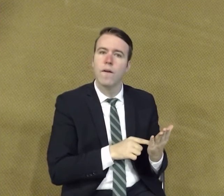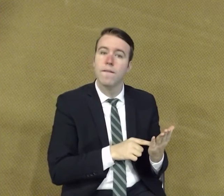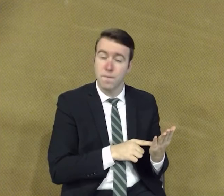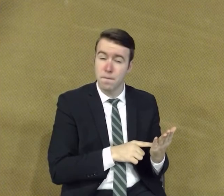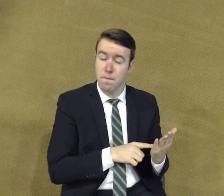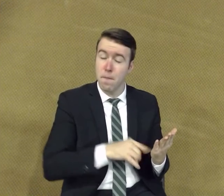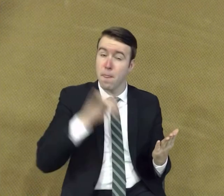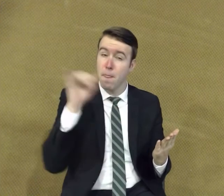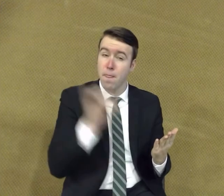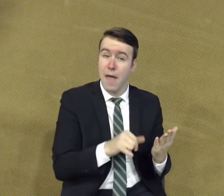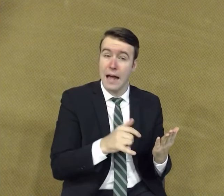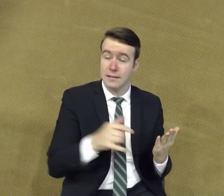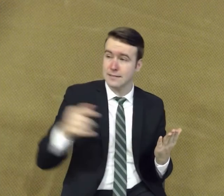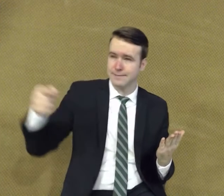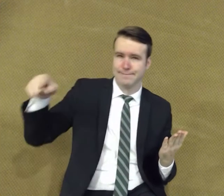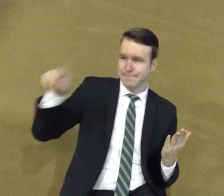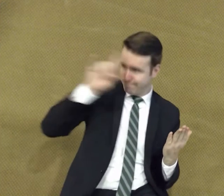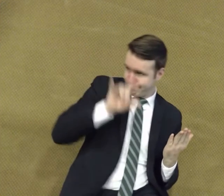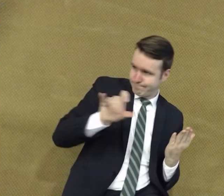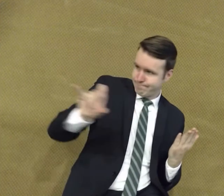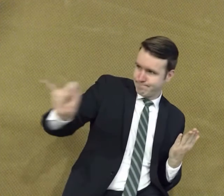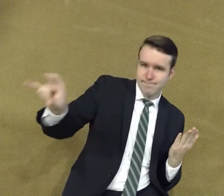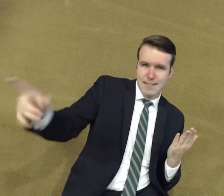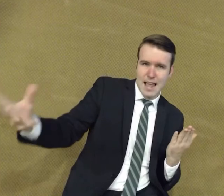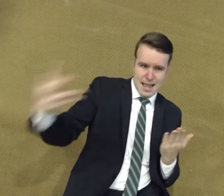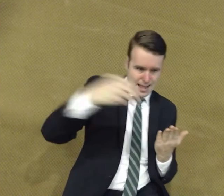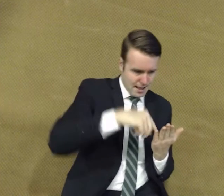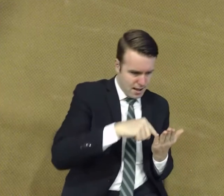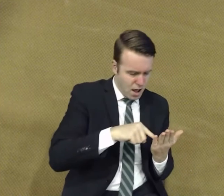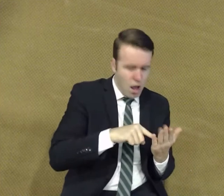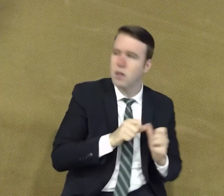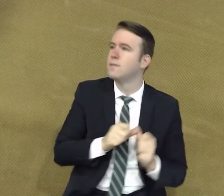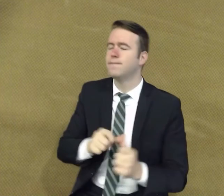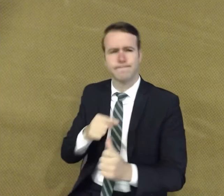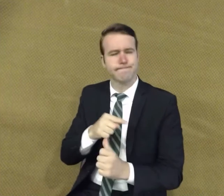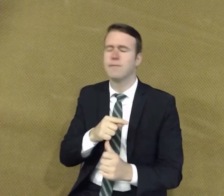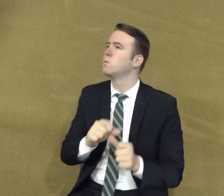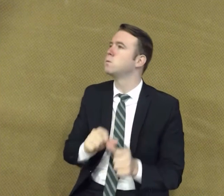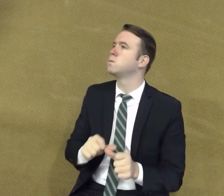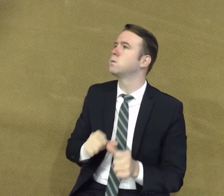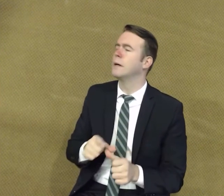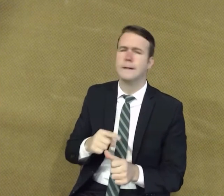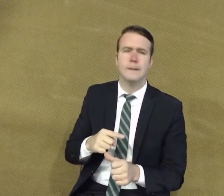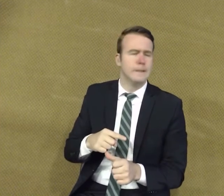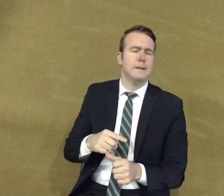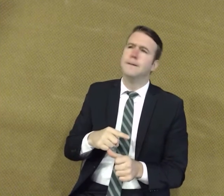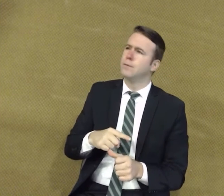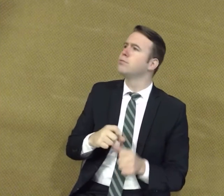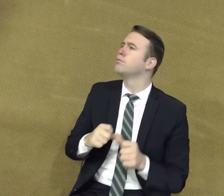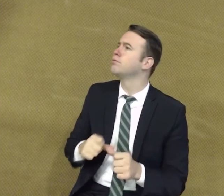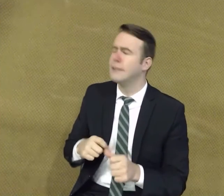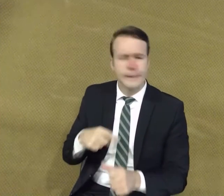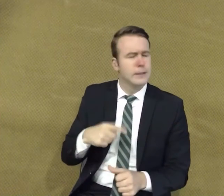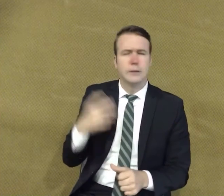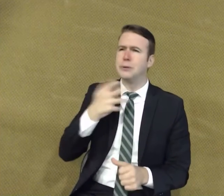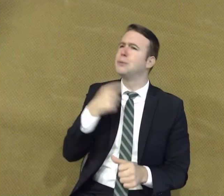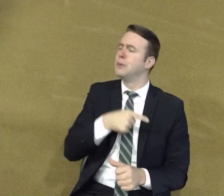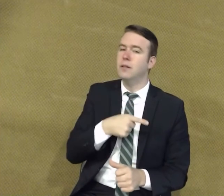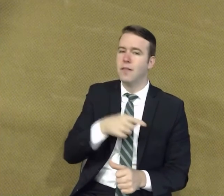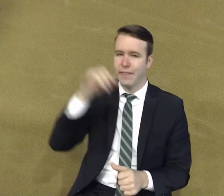is eternity. And so what is greatness in the light of